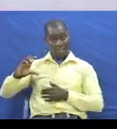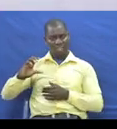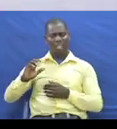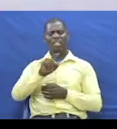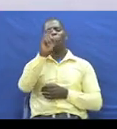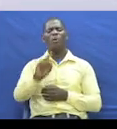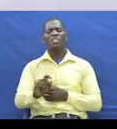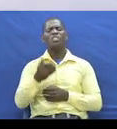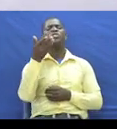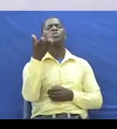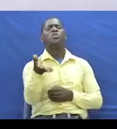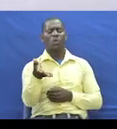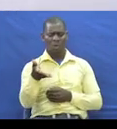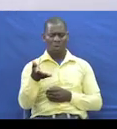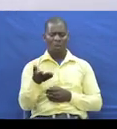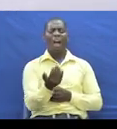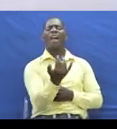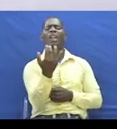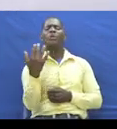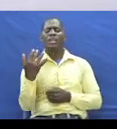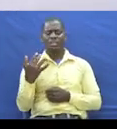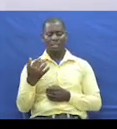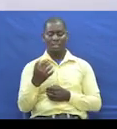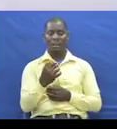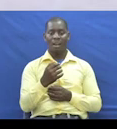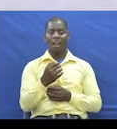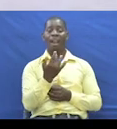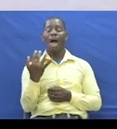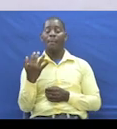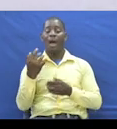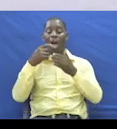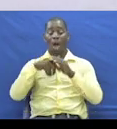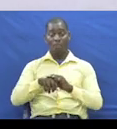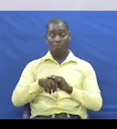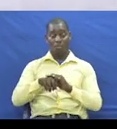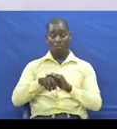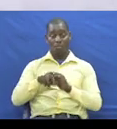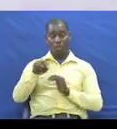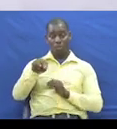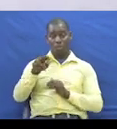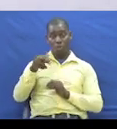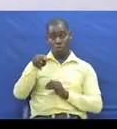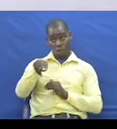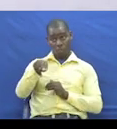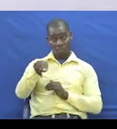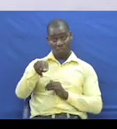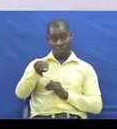small l. Then the question is calculate the number of neutrons and the charge of that